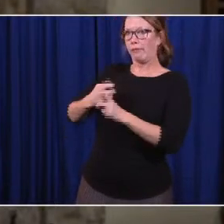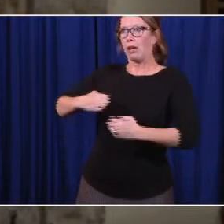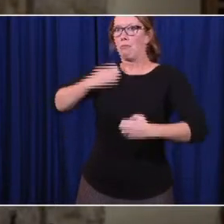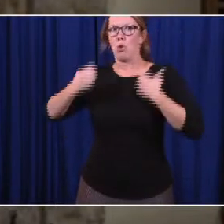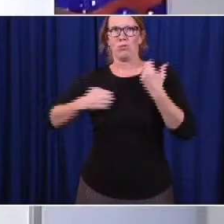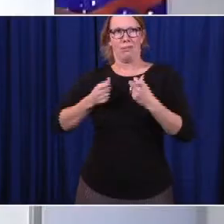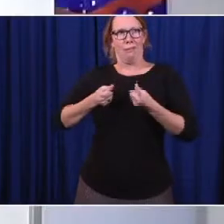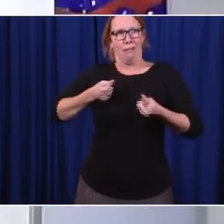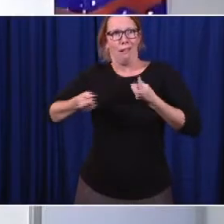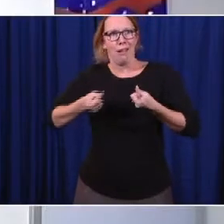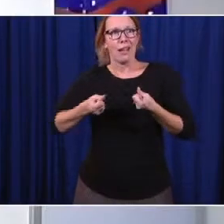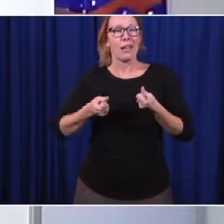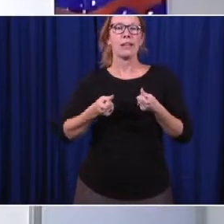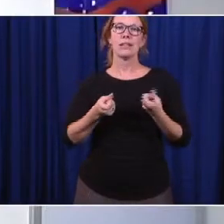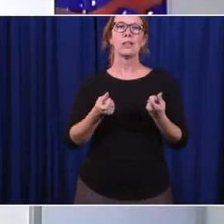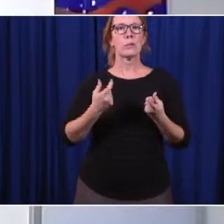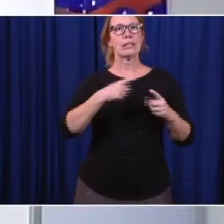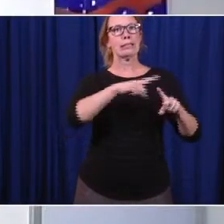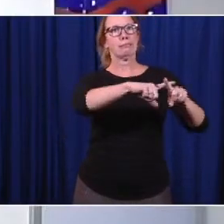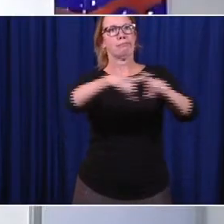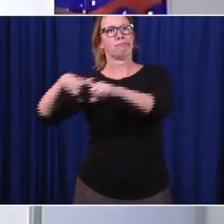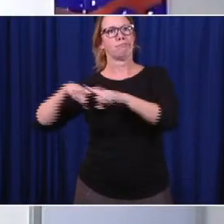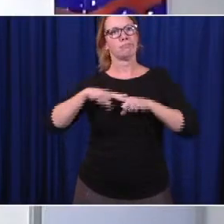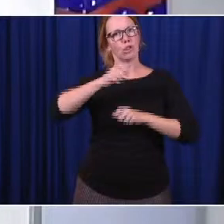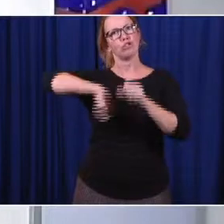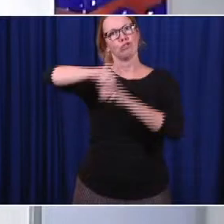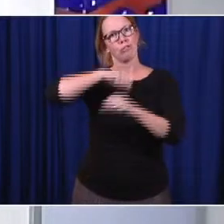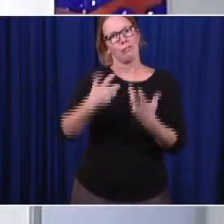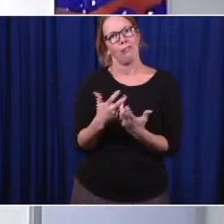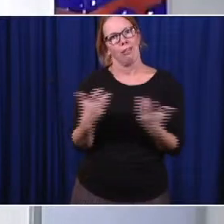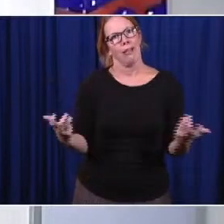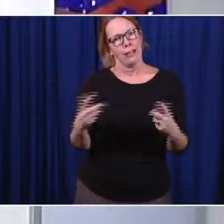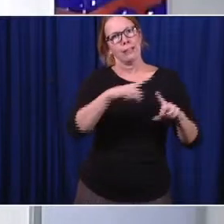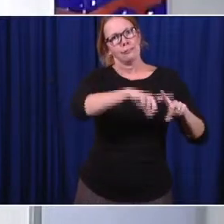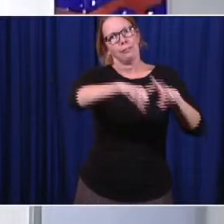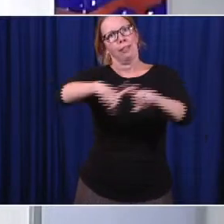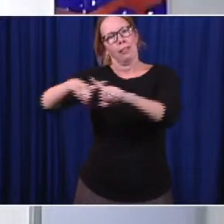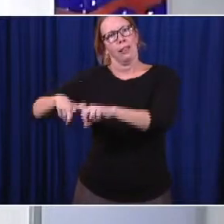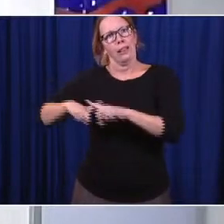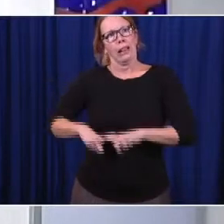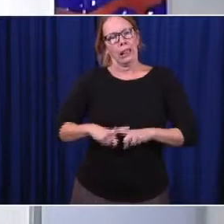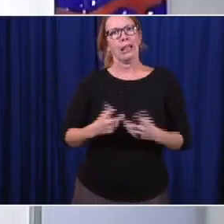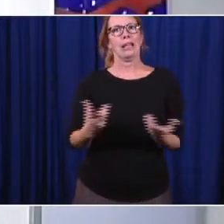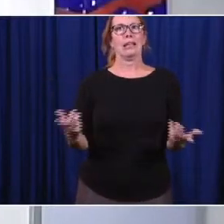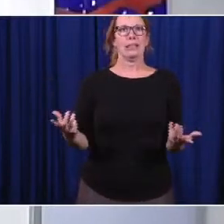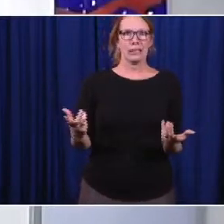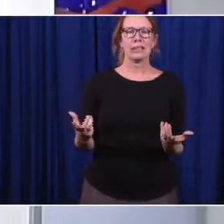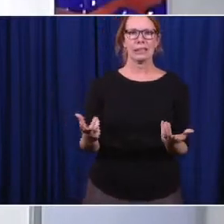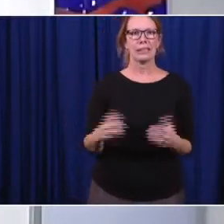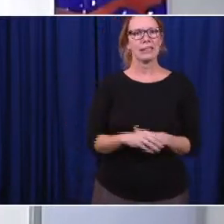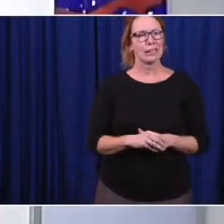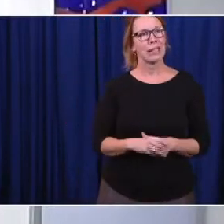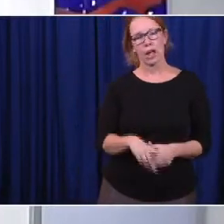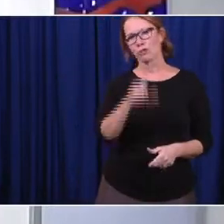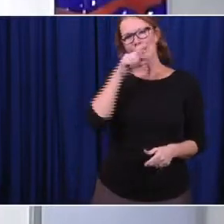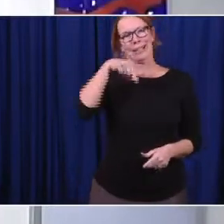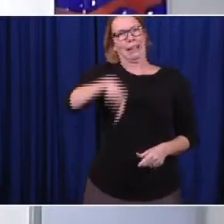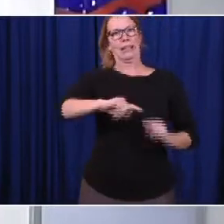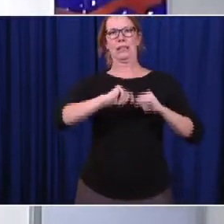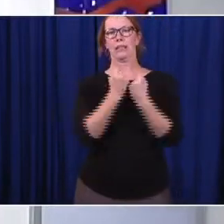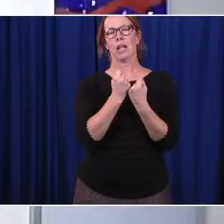I think we lean on each other a lot. I know we do, because it's a really amazing supportive team